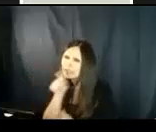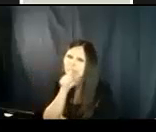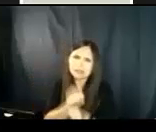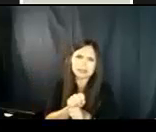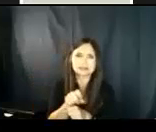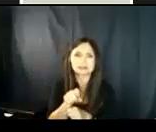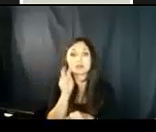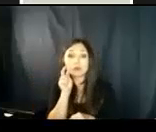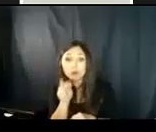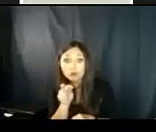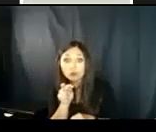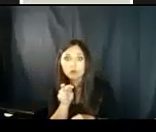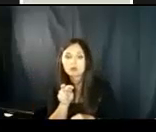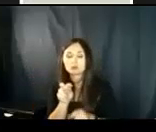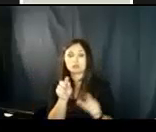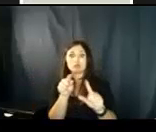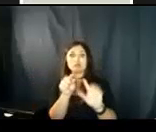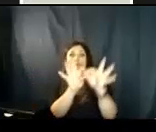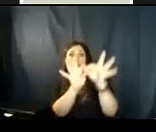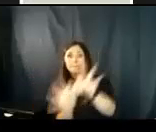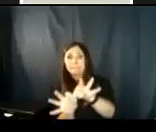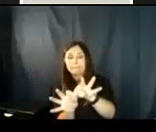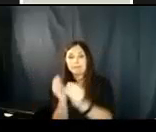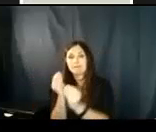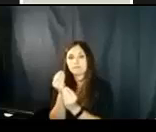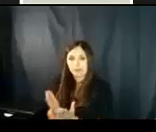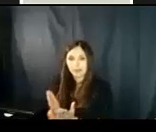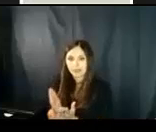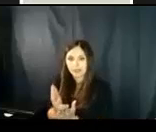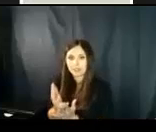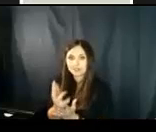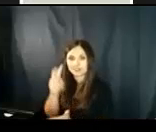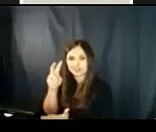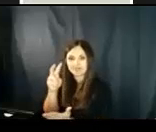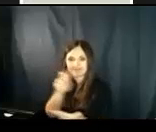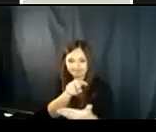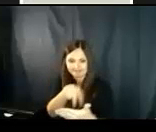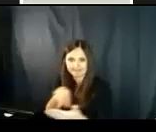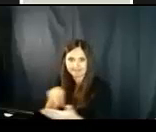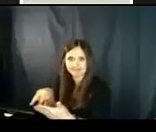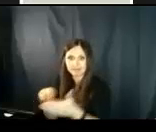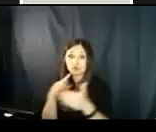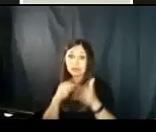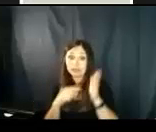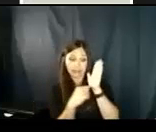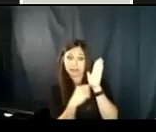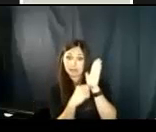that. It absolutely links that information to what they're reading. And at the bottom of this page, you actually see a